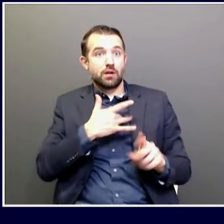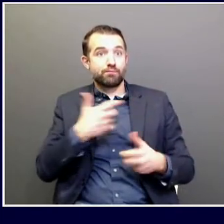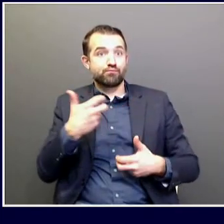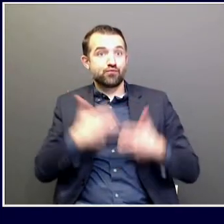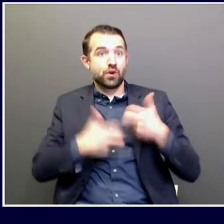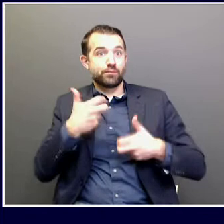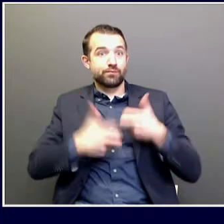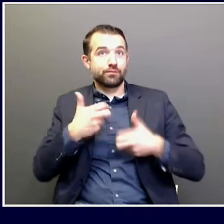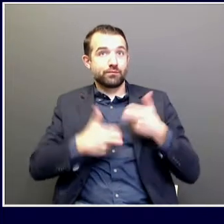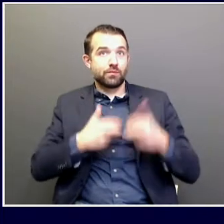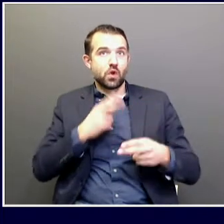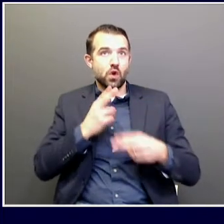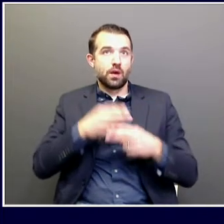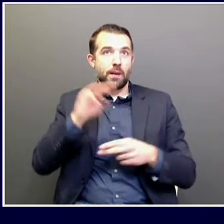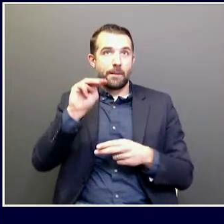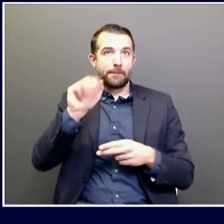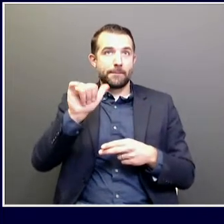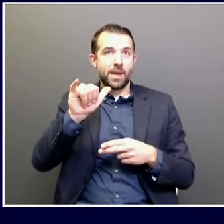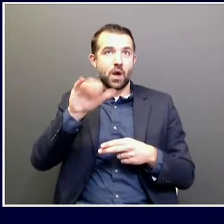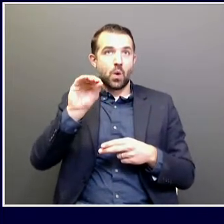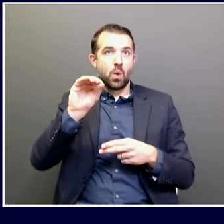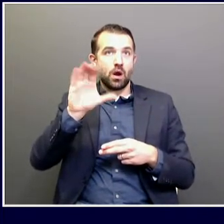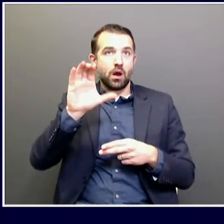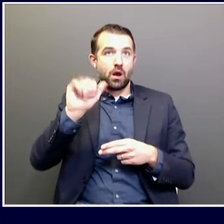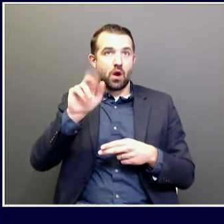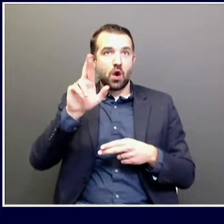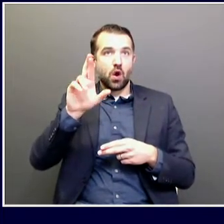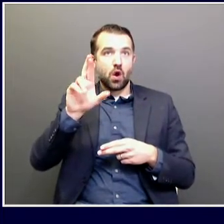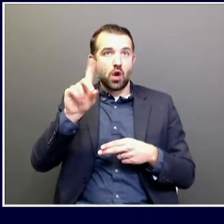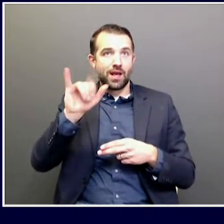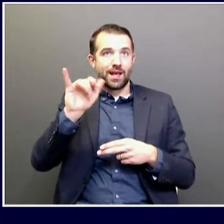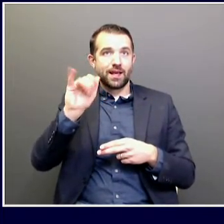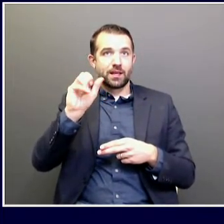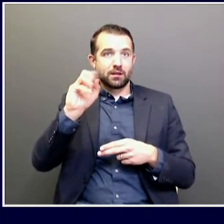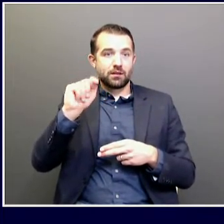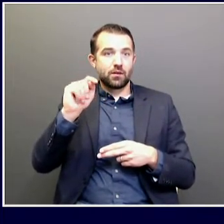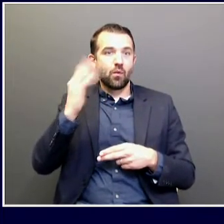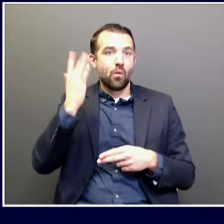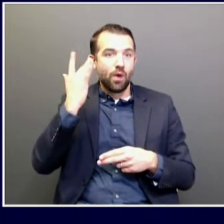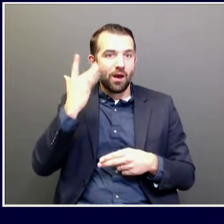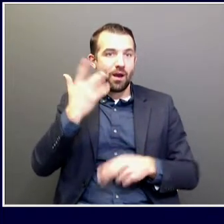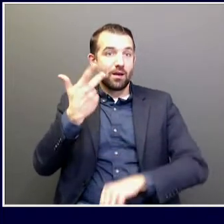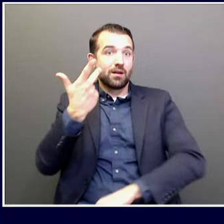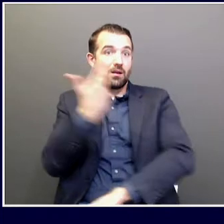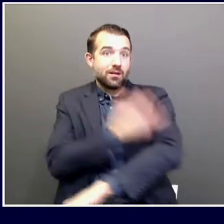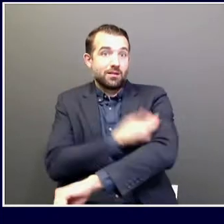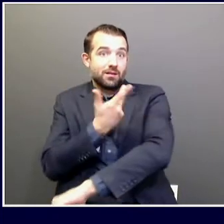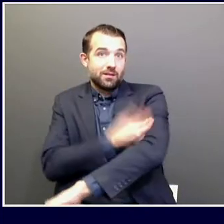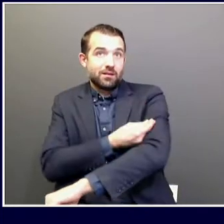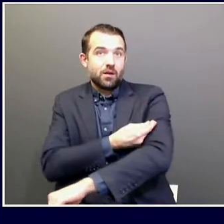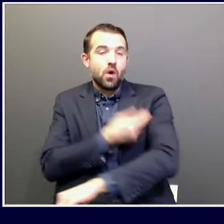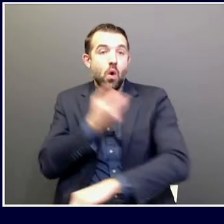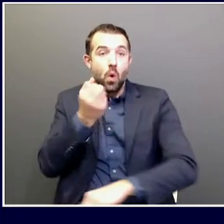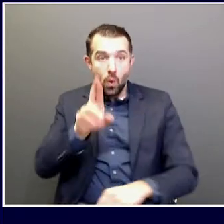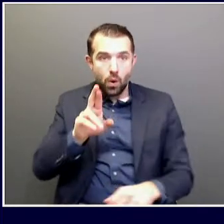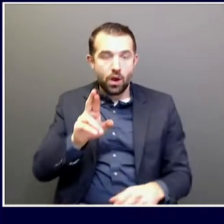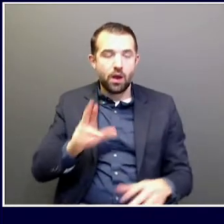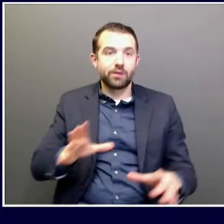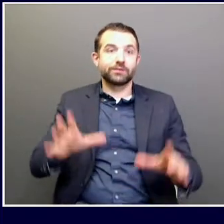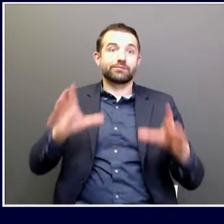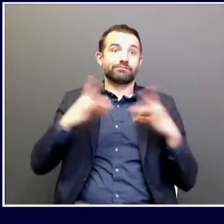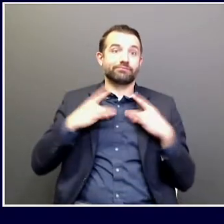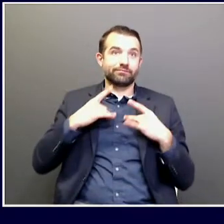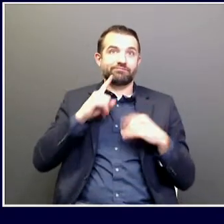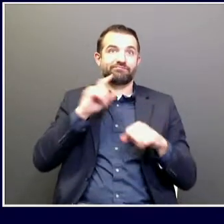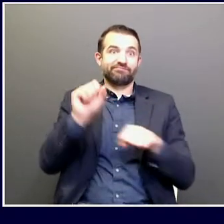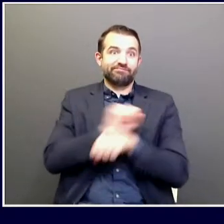both infections of COVID-19 as well as vaccinations. Is this something that the public should be concerned about? There have been such